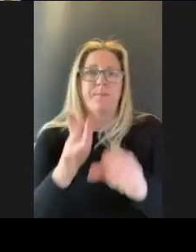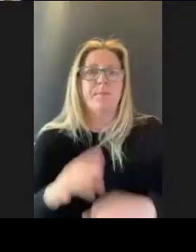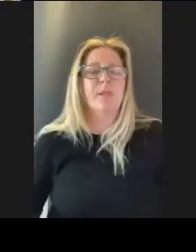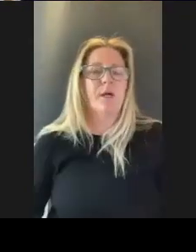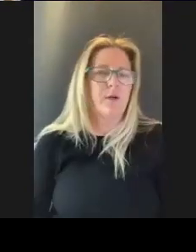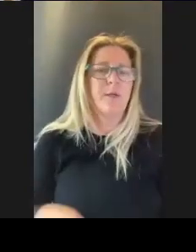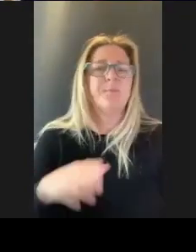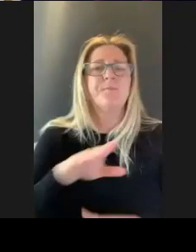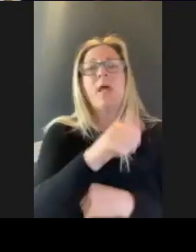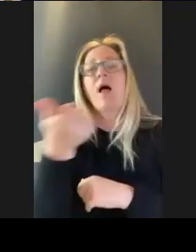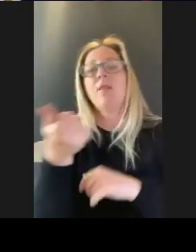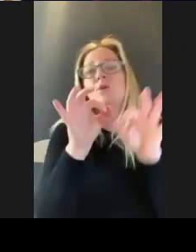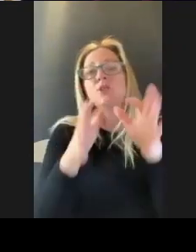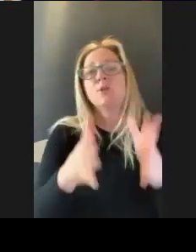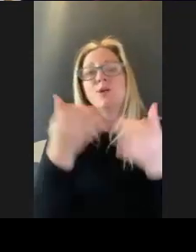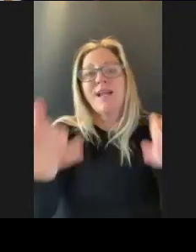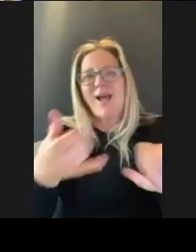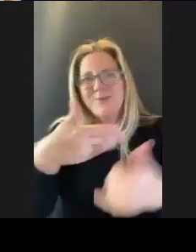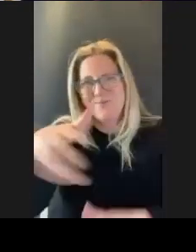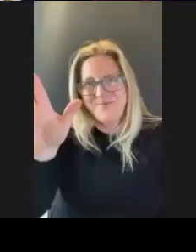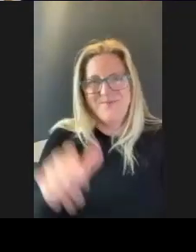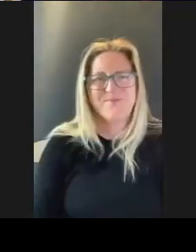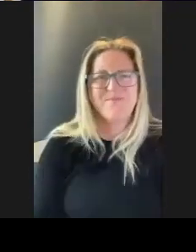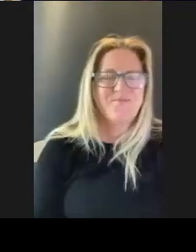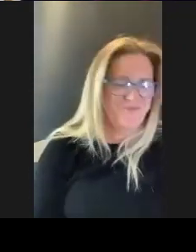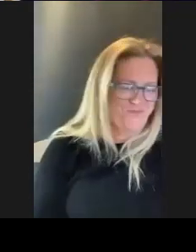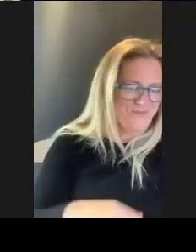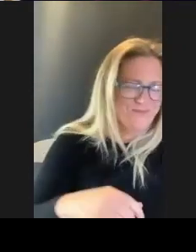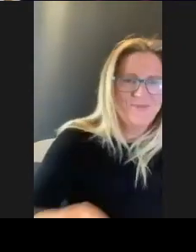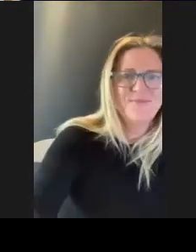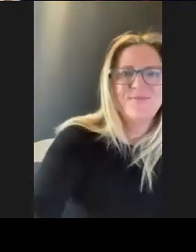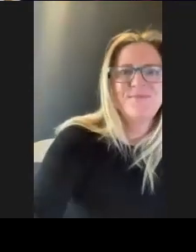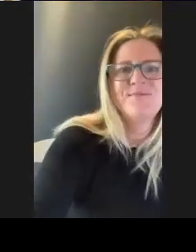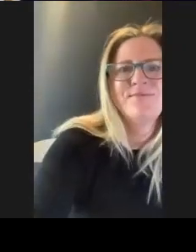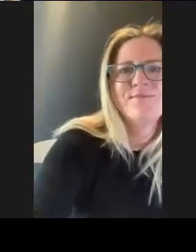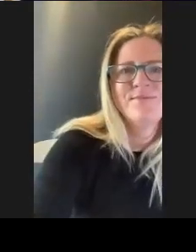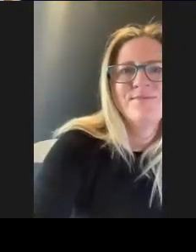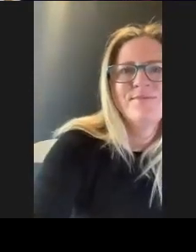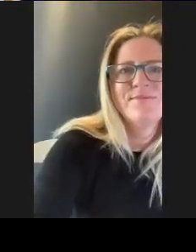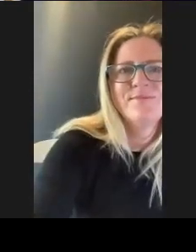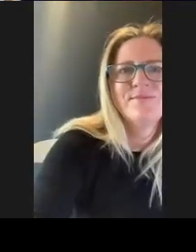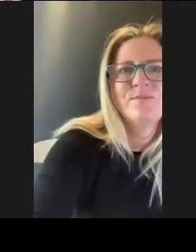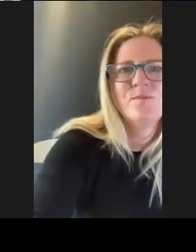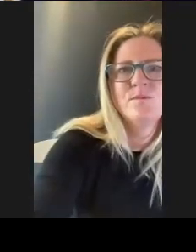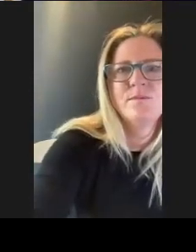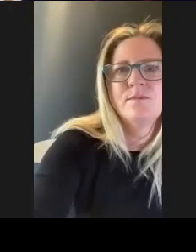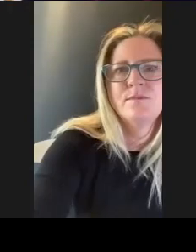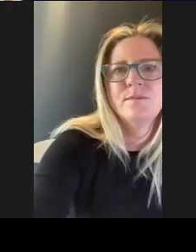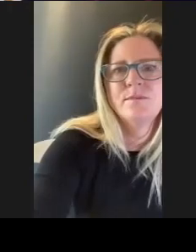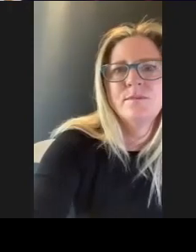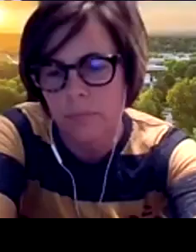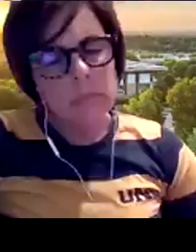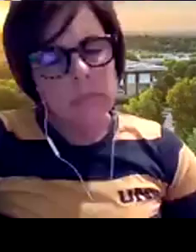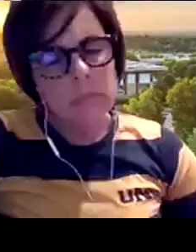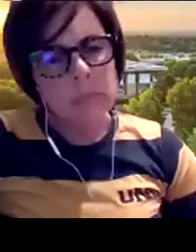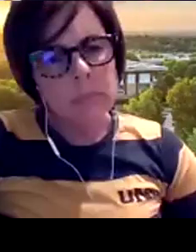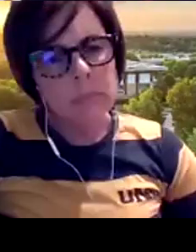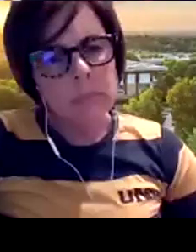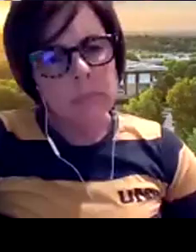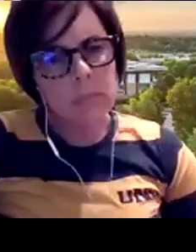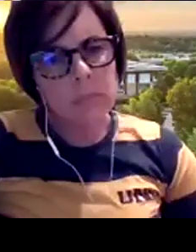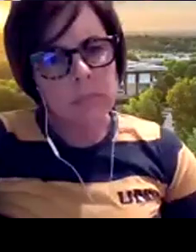Hi, everyone. My name is Rudy Vargas, and I am the coordinator of Undocumented Student Services at UNC, and my pronouns are he, him, and